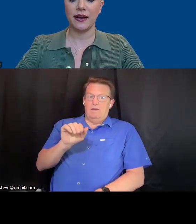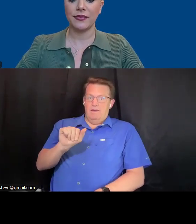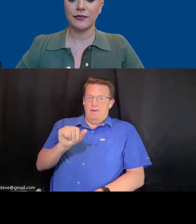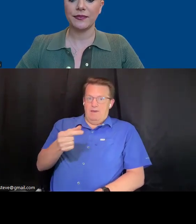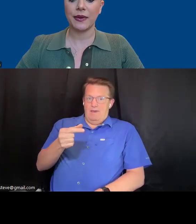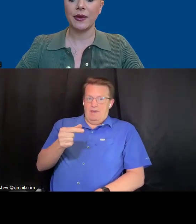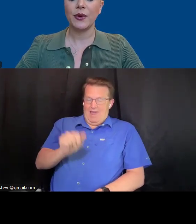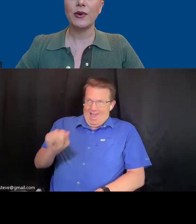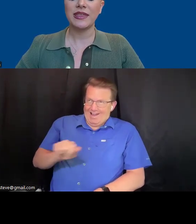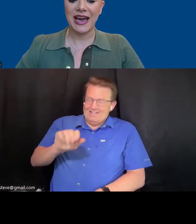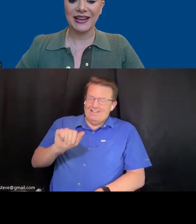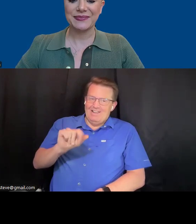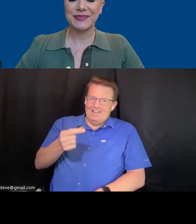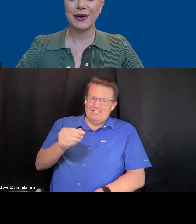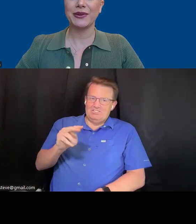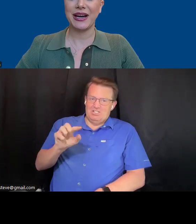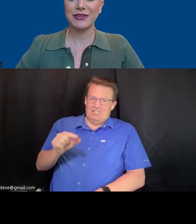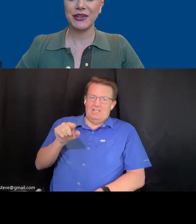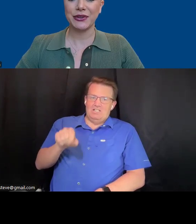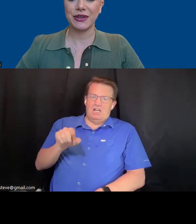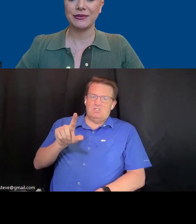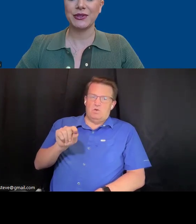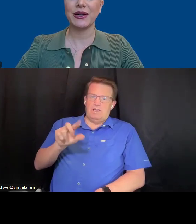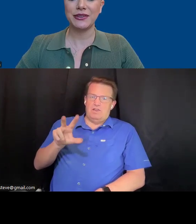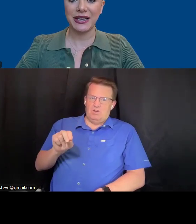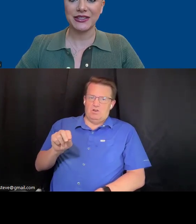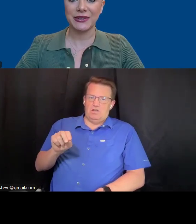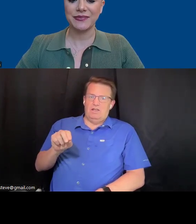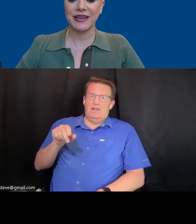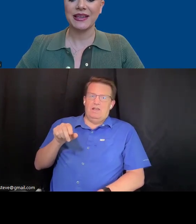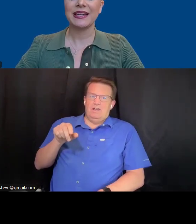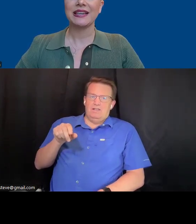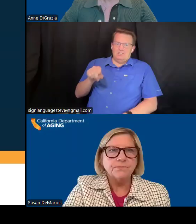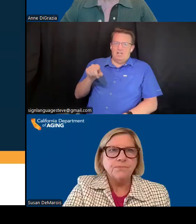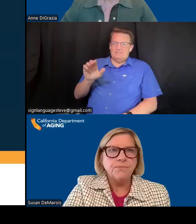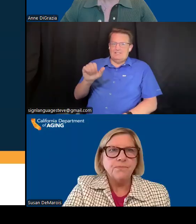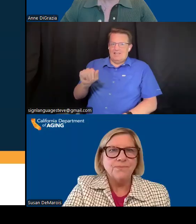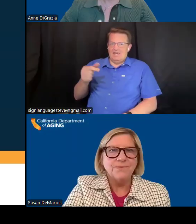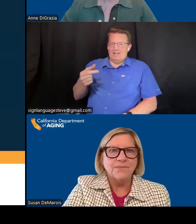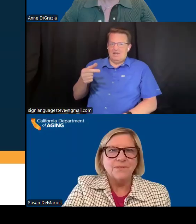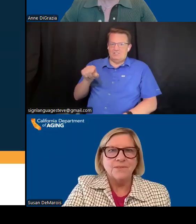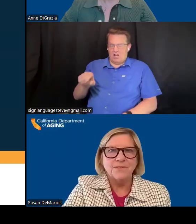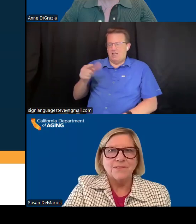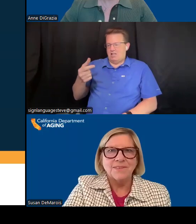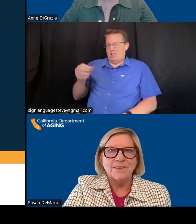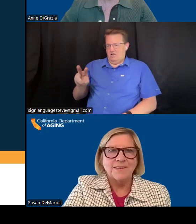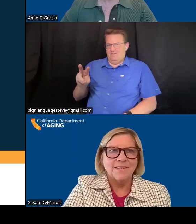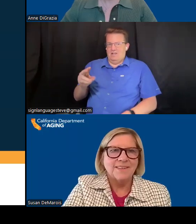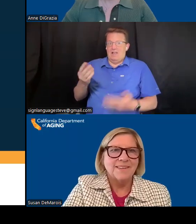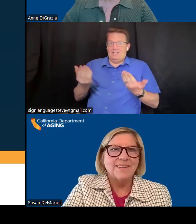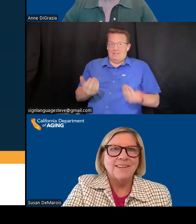ca2030@aging.ca.gov. With that, I will now turn it over to our director, Susan DeMorris.